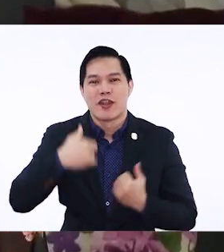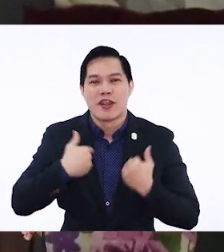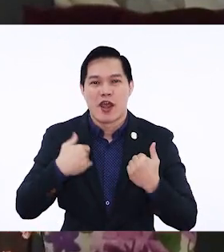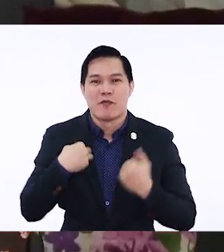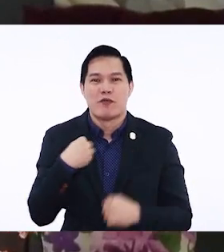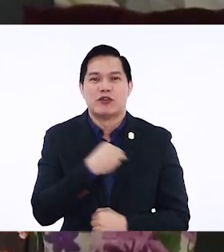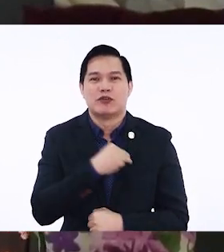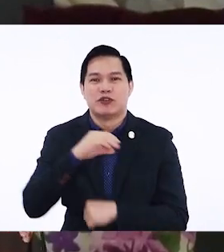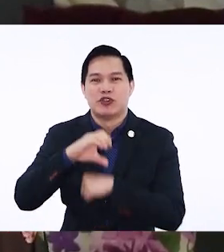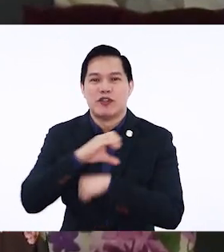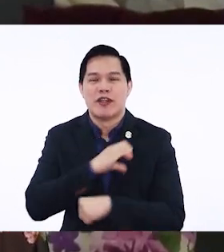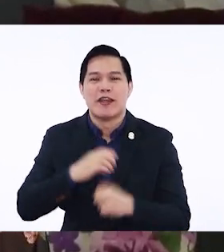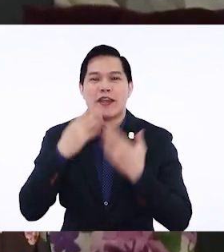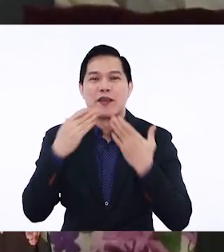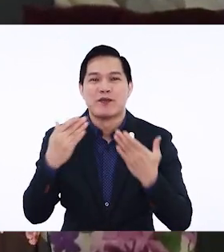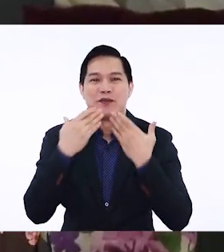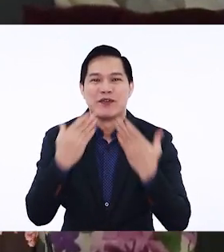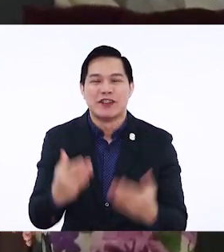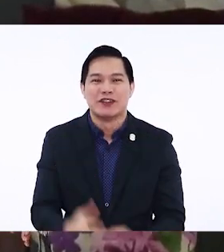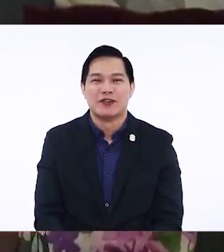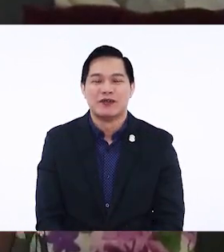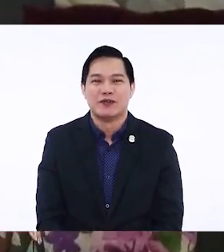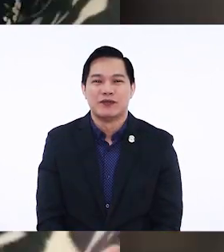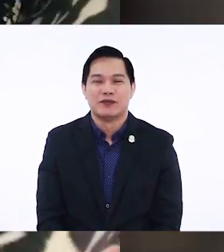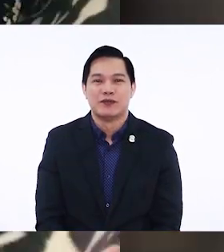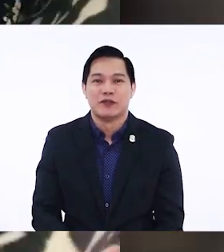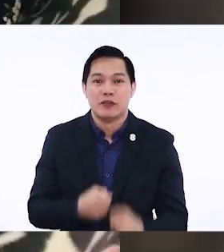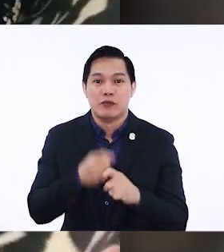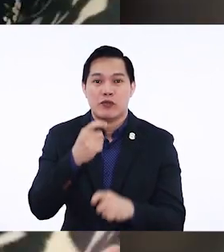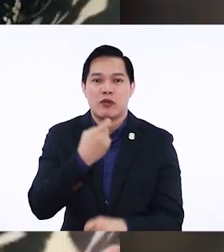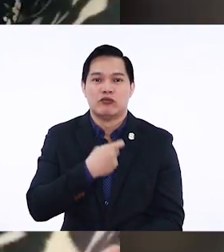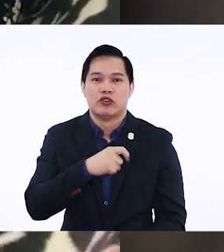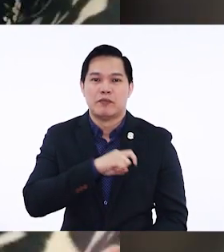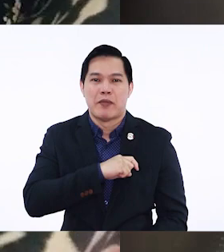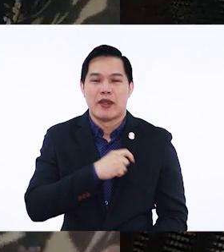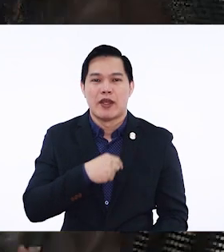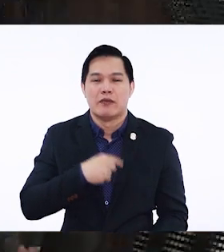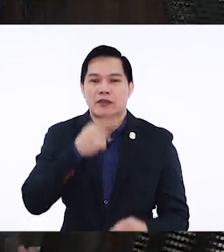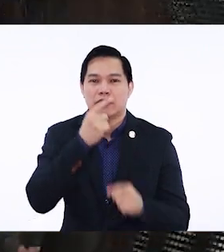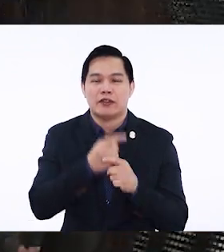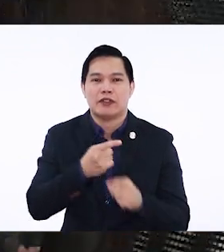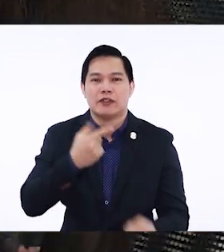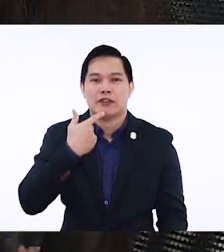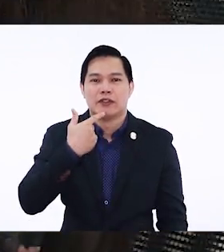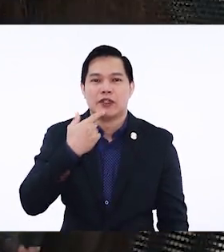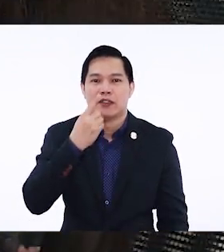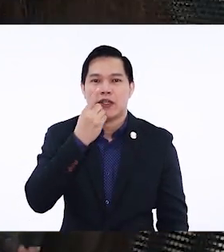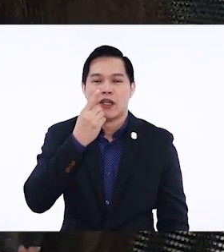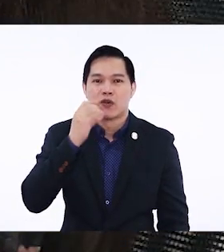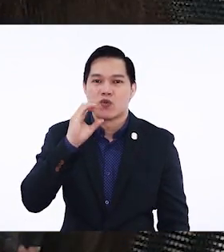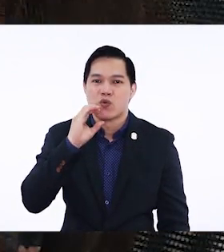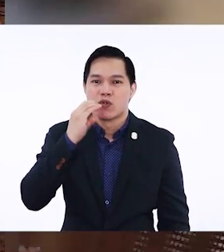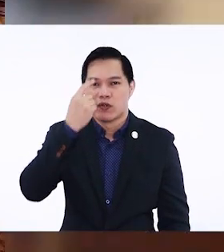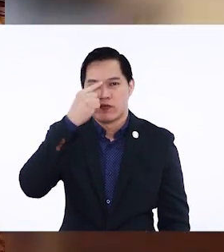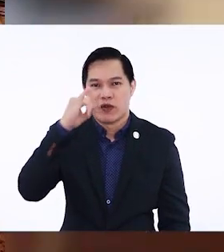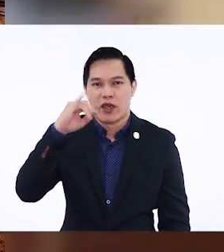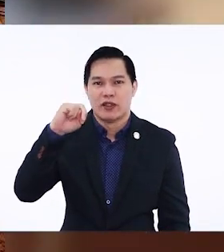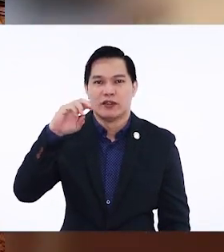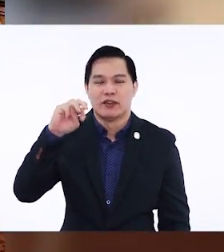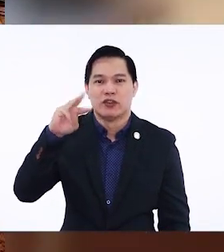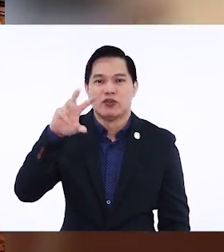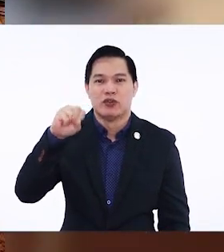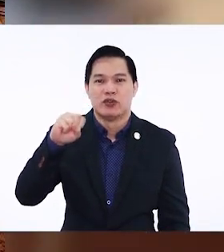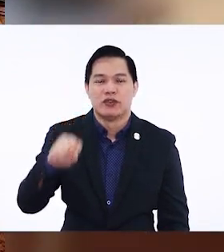of the Church of Christ. Thank you very much, Bo. From Spain, I am Sister Nilda de la Cruz for Iglesia Ni